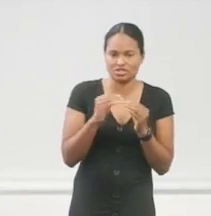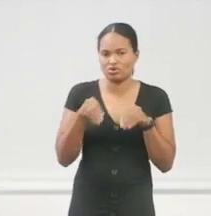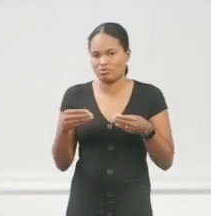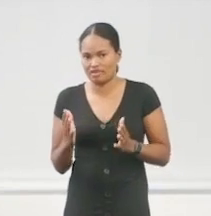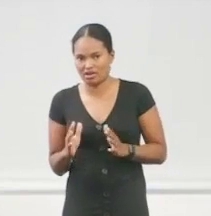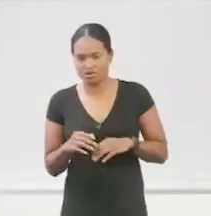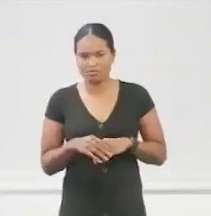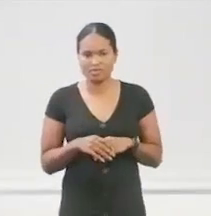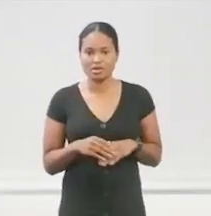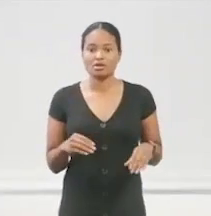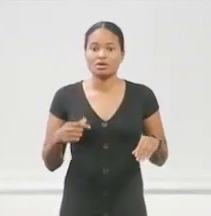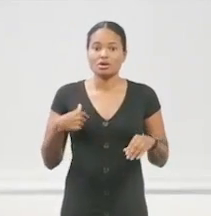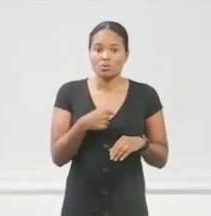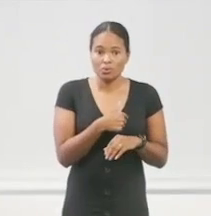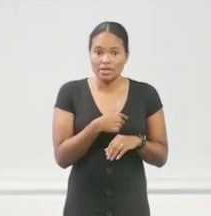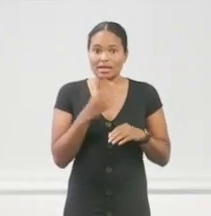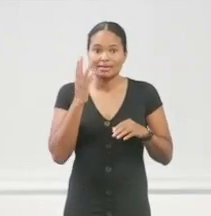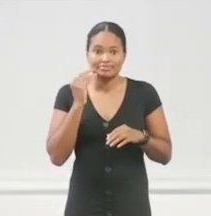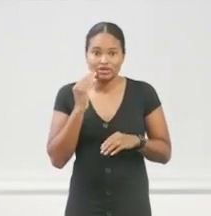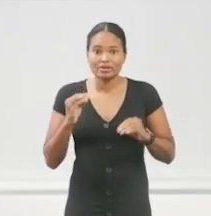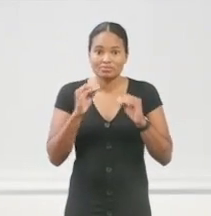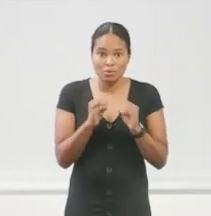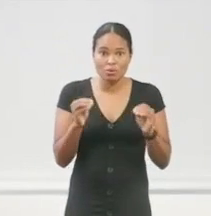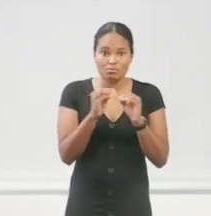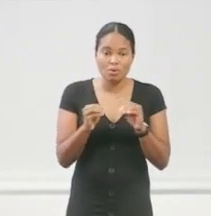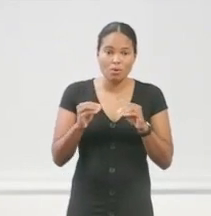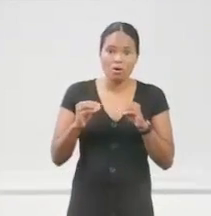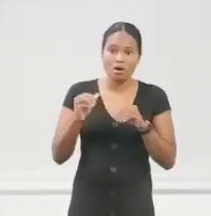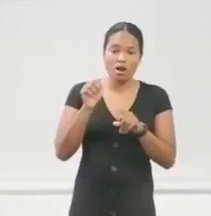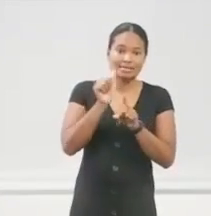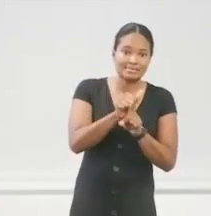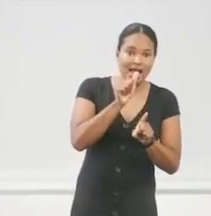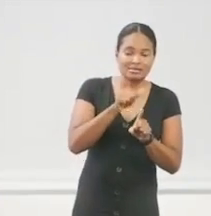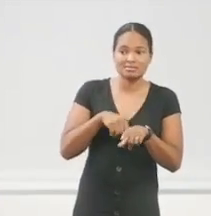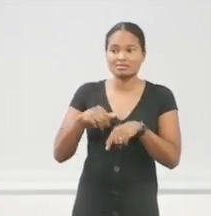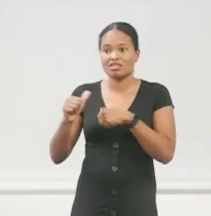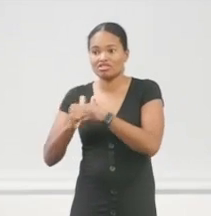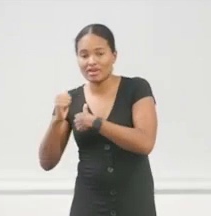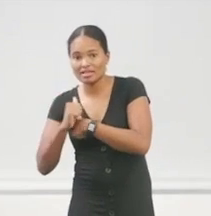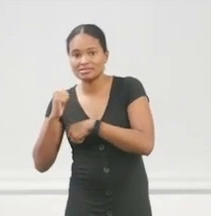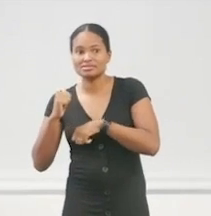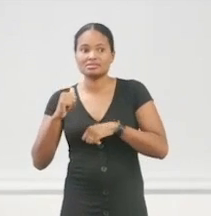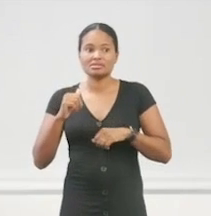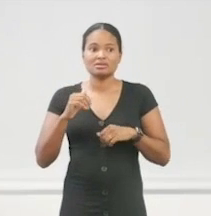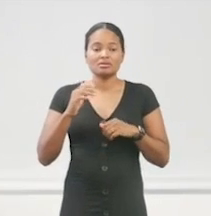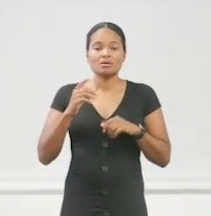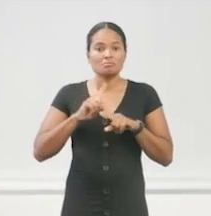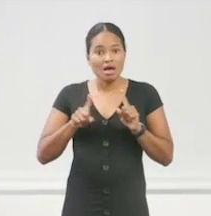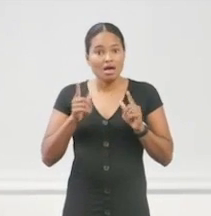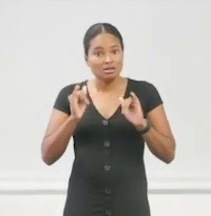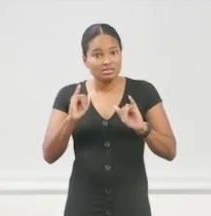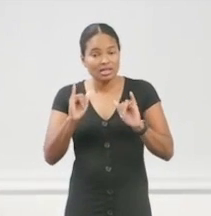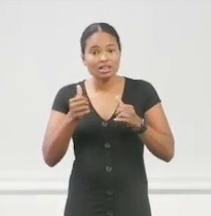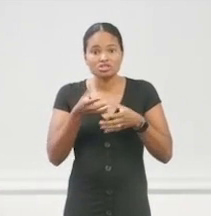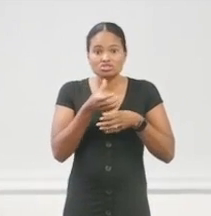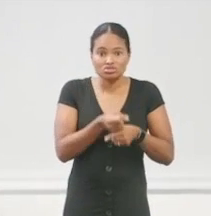we have more and more security attacks and threats, the trust that members or patients